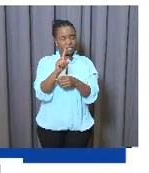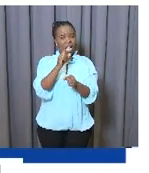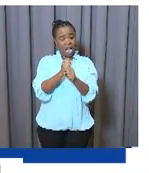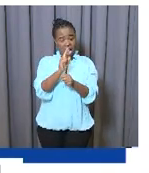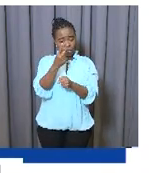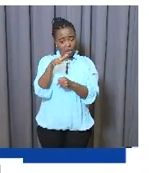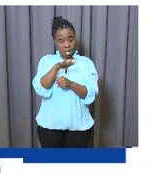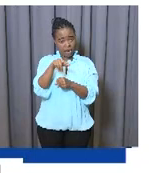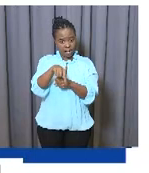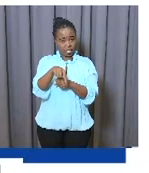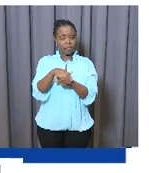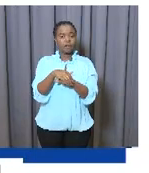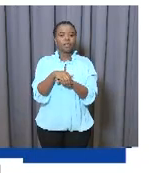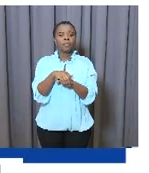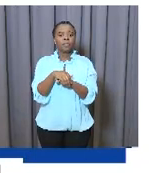province,